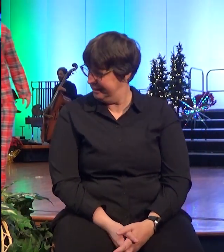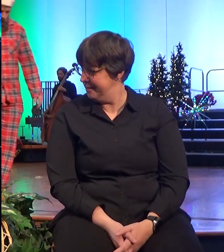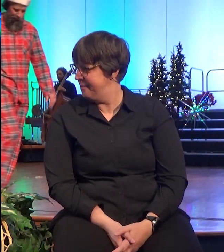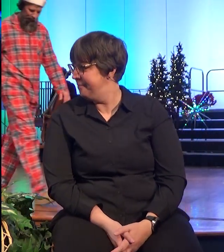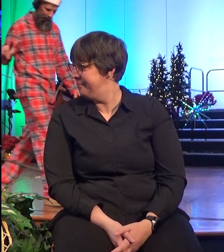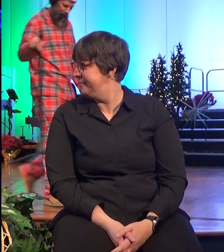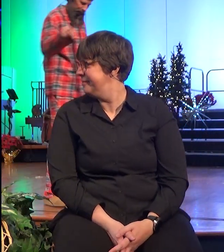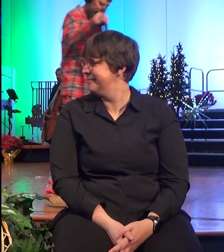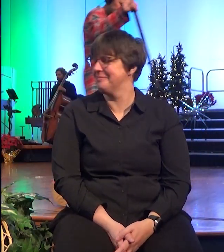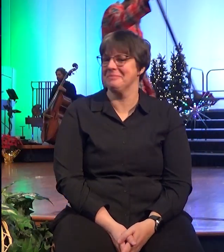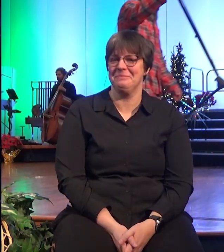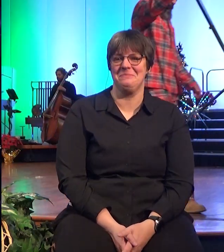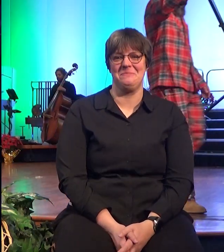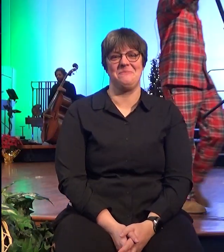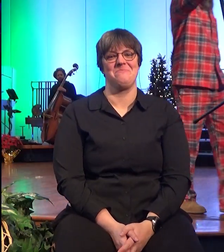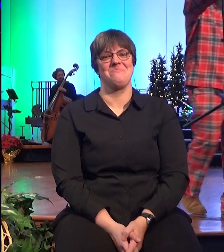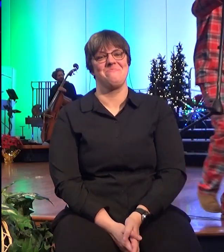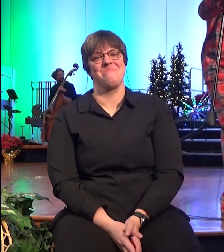Oh.